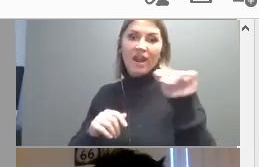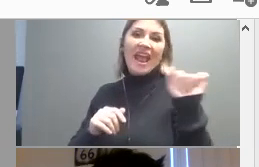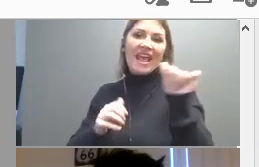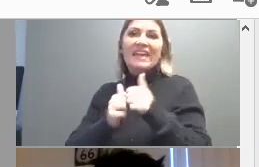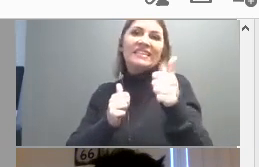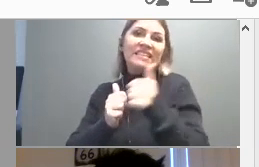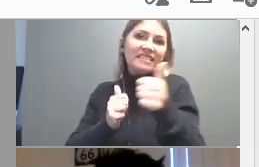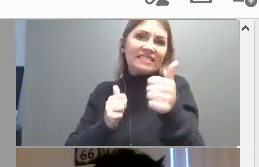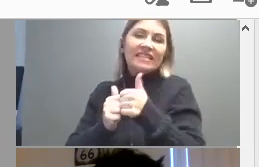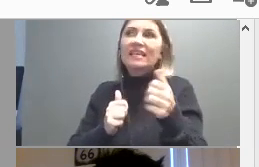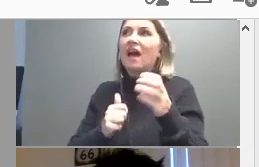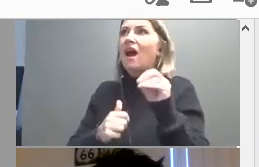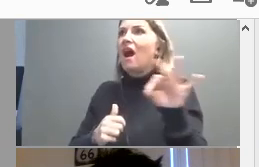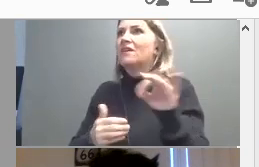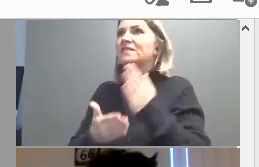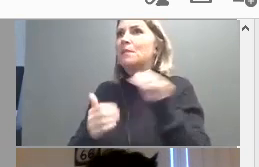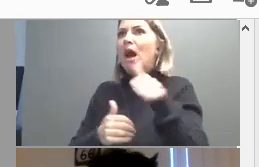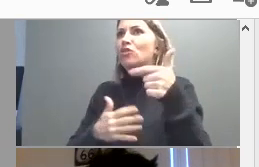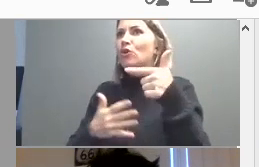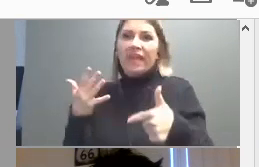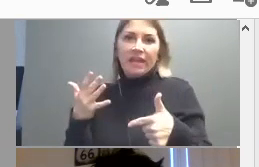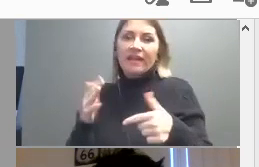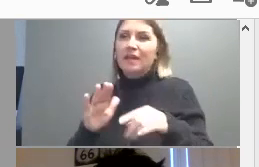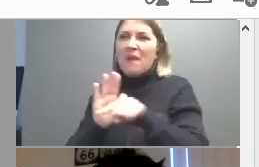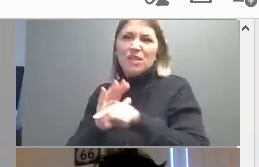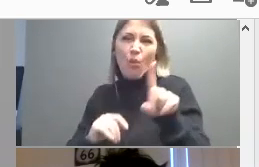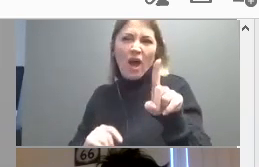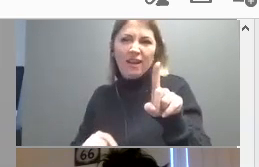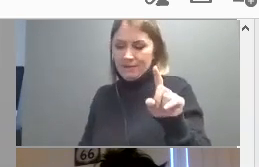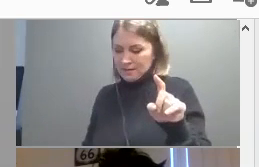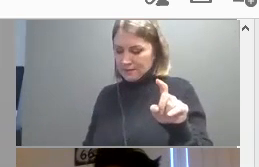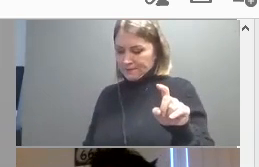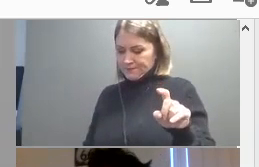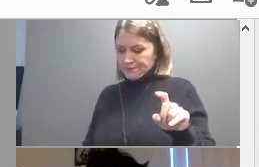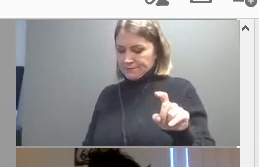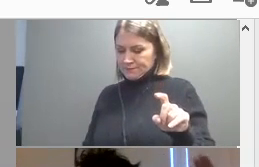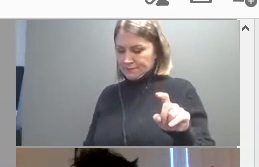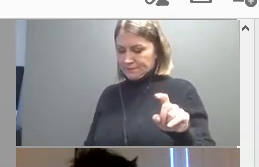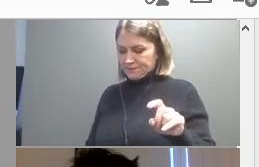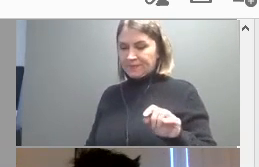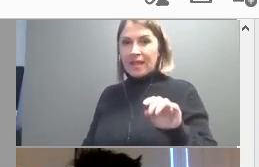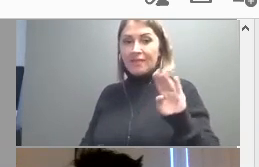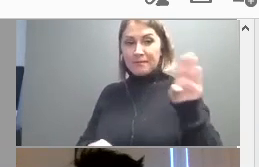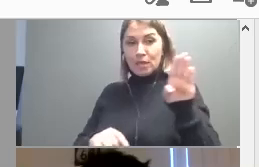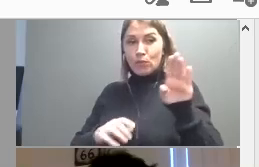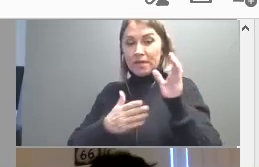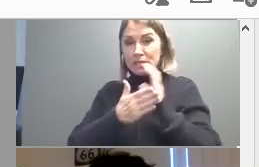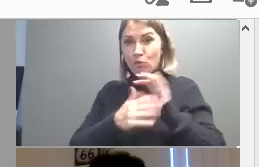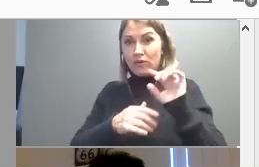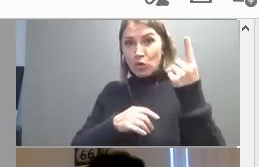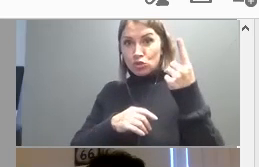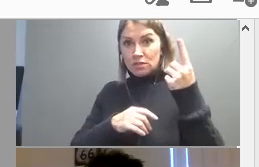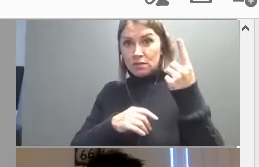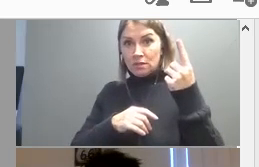distance of some other thing, B had a distance of, let's say, -1, in that scenario, B would be explored first and everything is hunky-dory. There is no